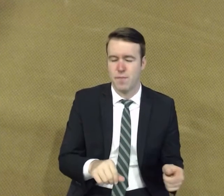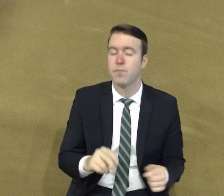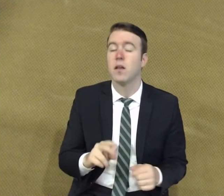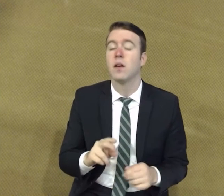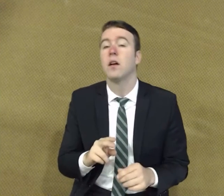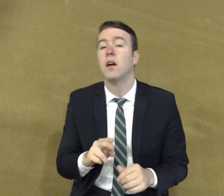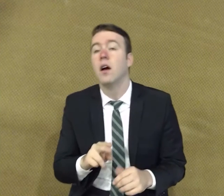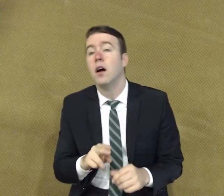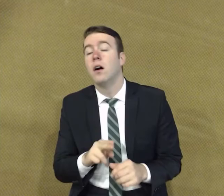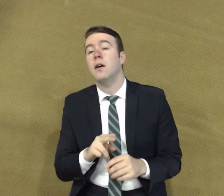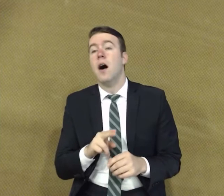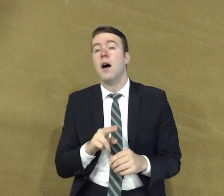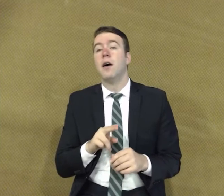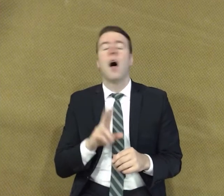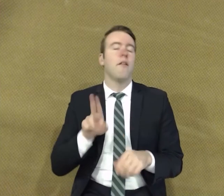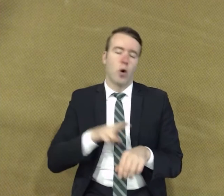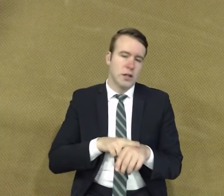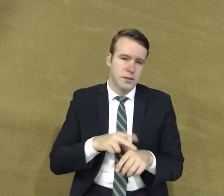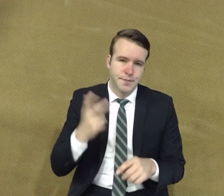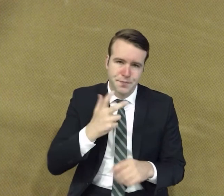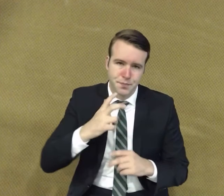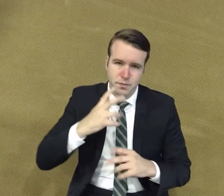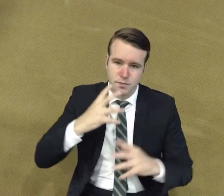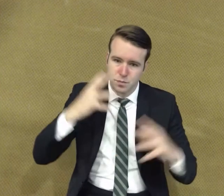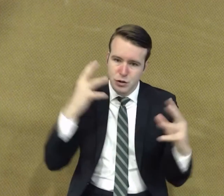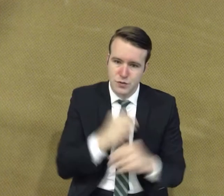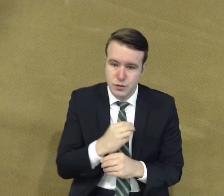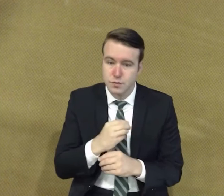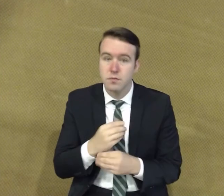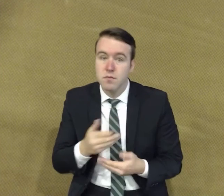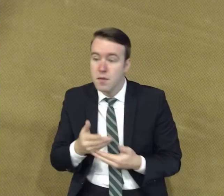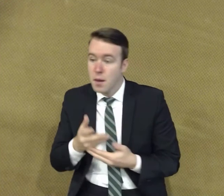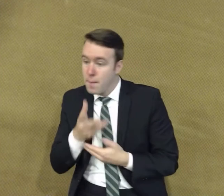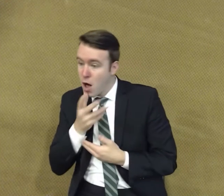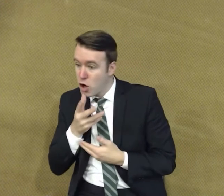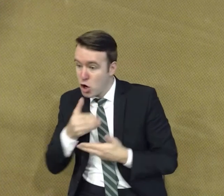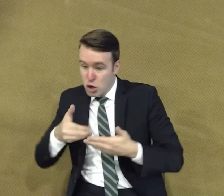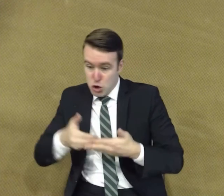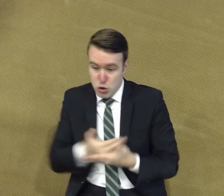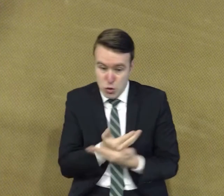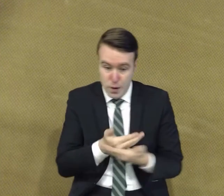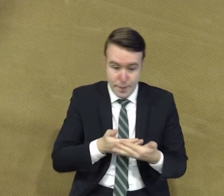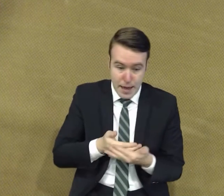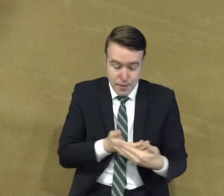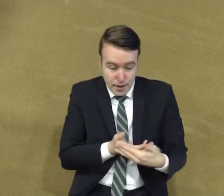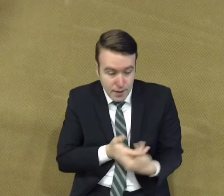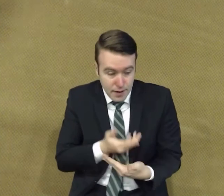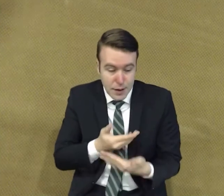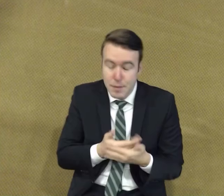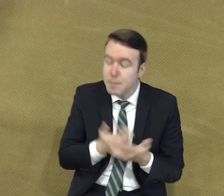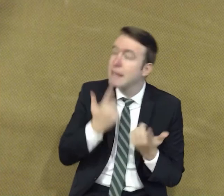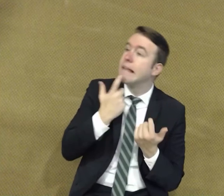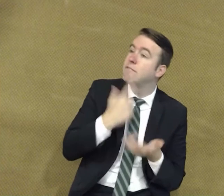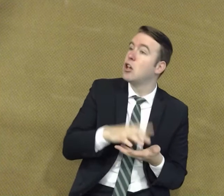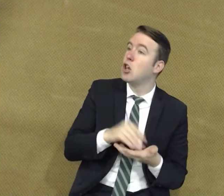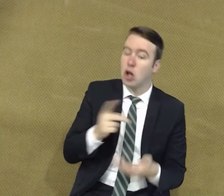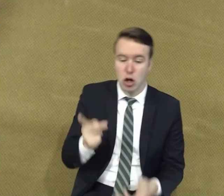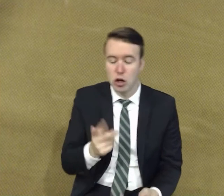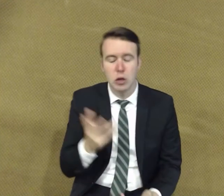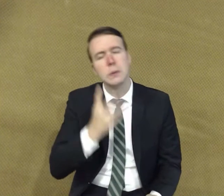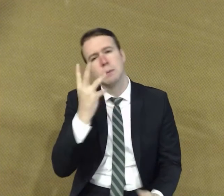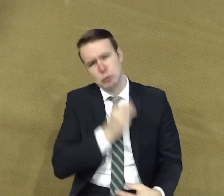course, and there's nothing more beautiful than to watch a mother with her new baby as the baby laughs and learns and so forth.